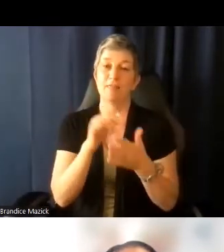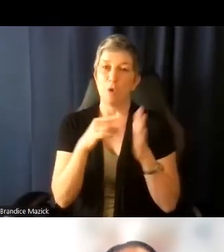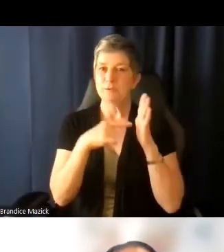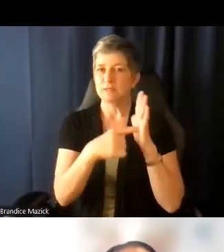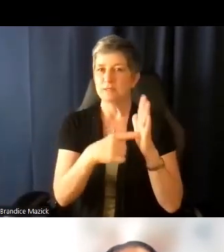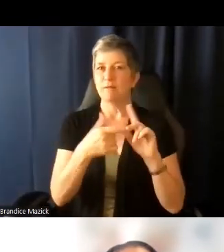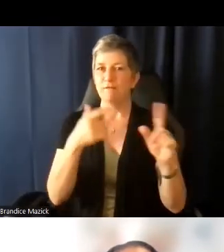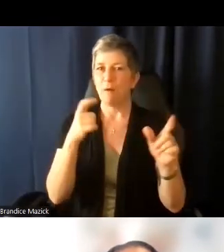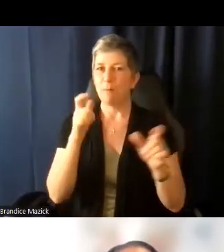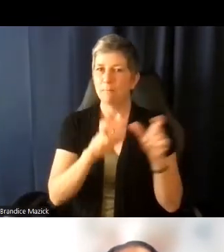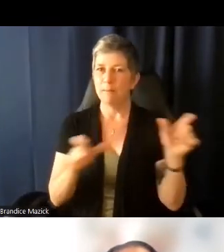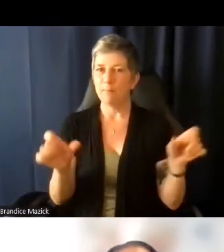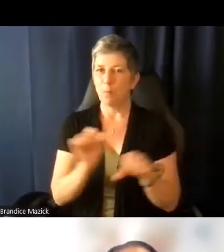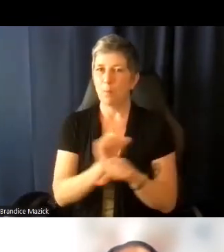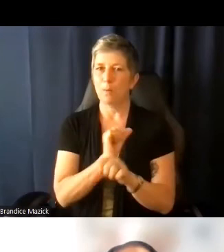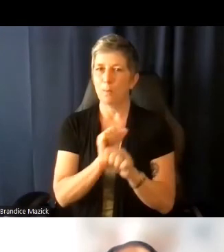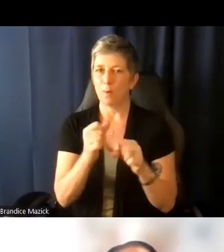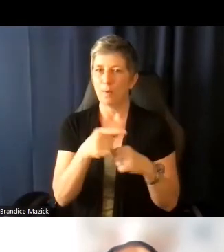we work with.